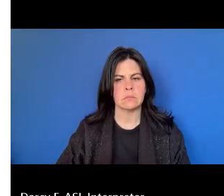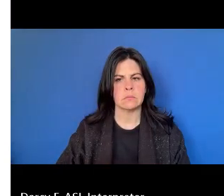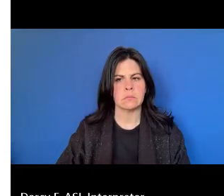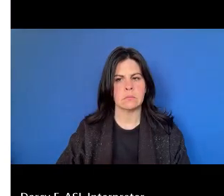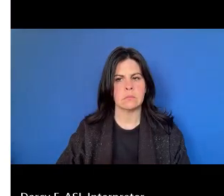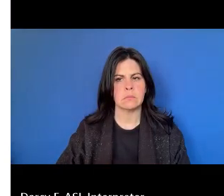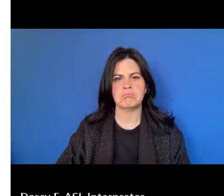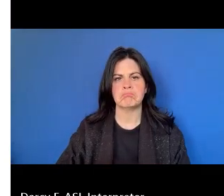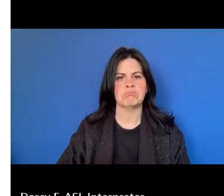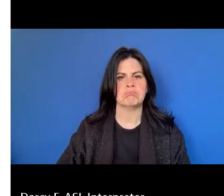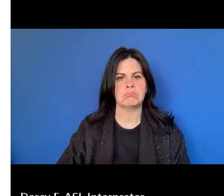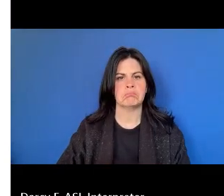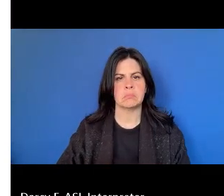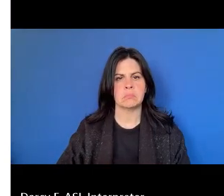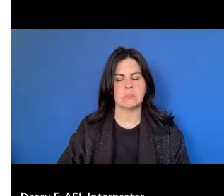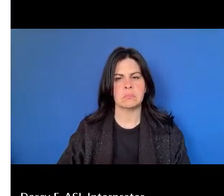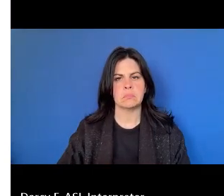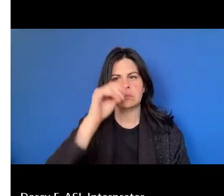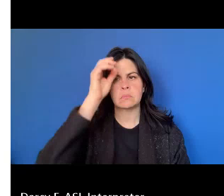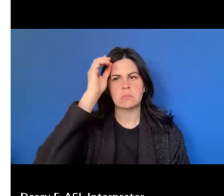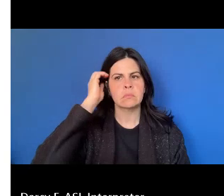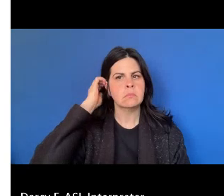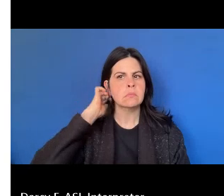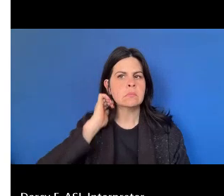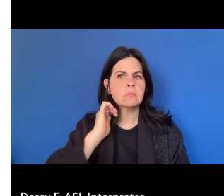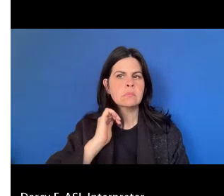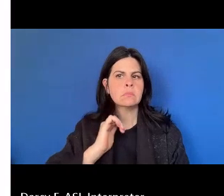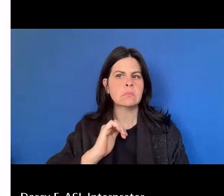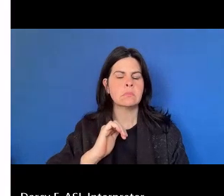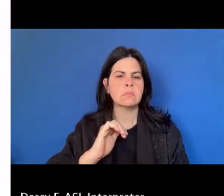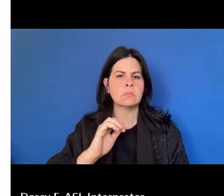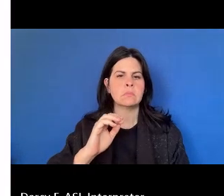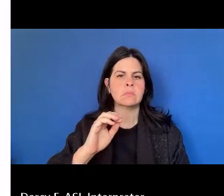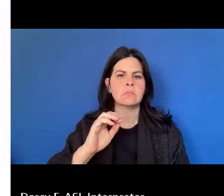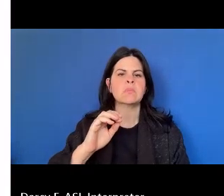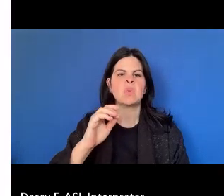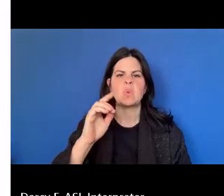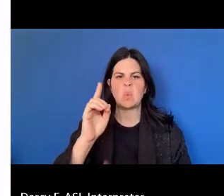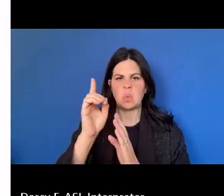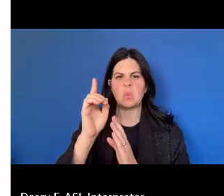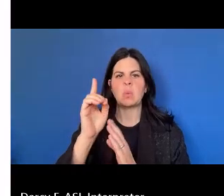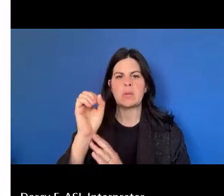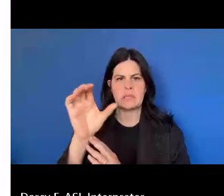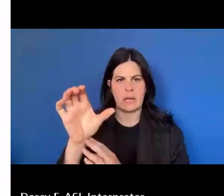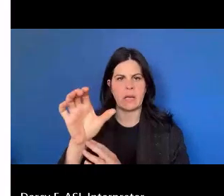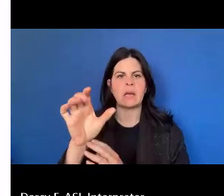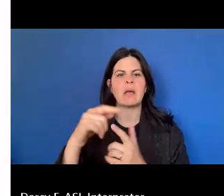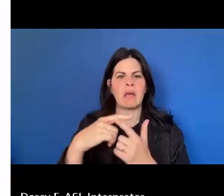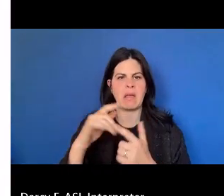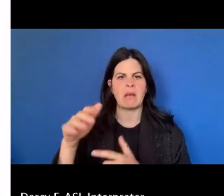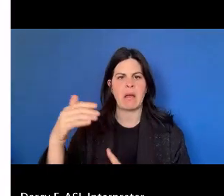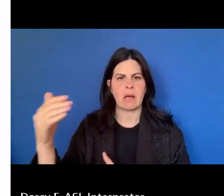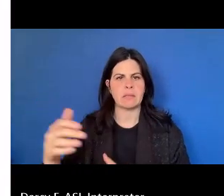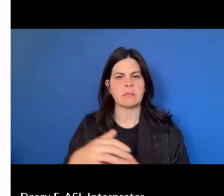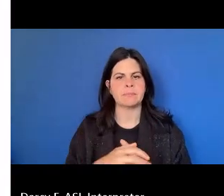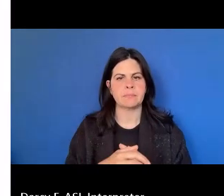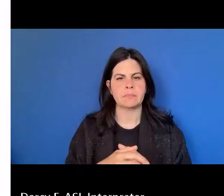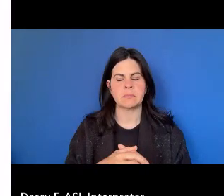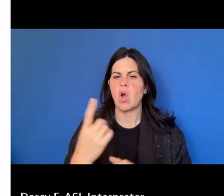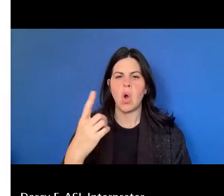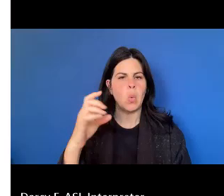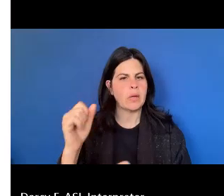All right, we're going to give you just a second, then we're going to move to the next one. You can always call back if something happens, and we'll put you